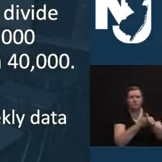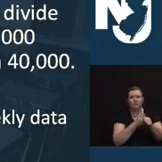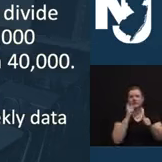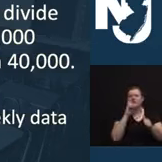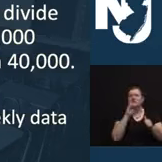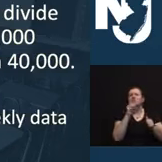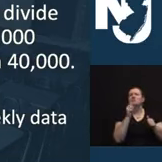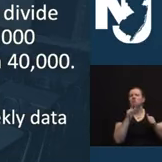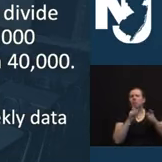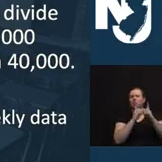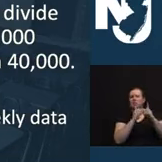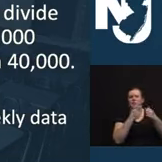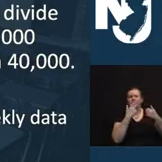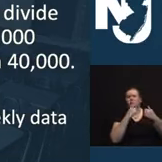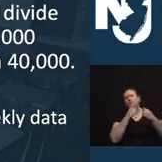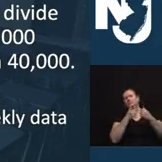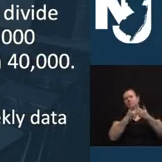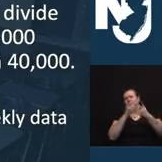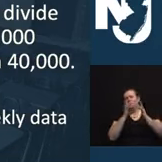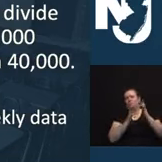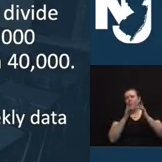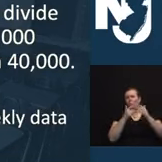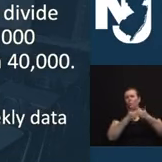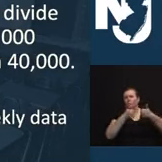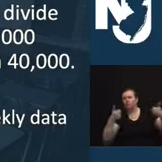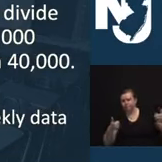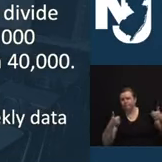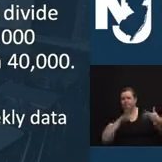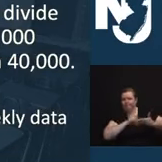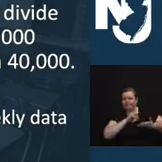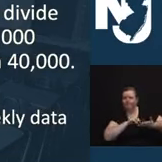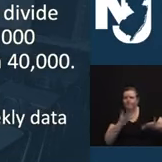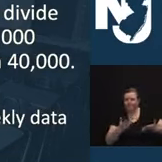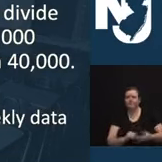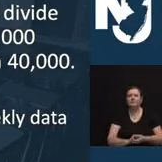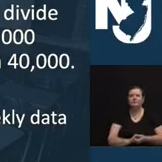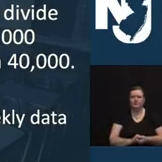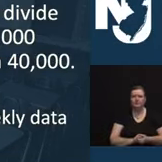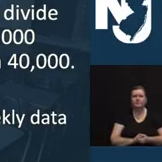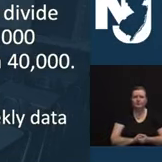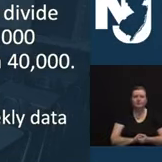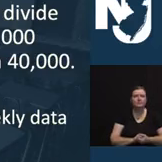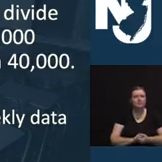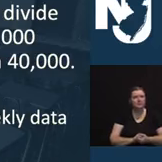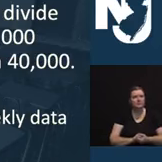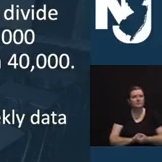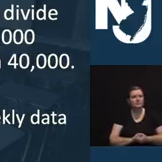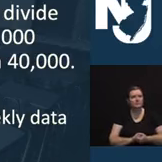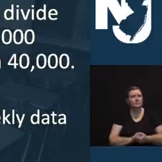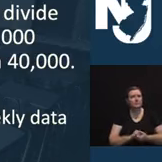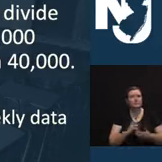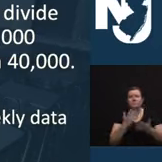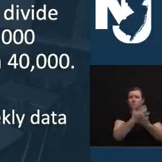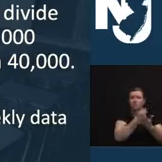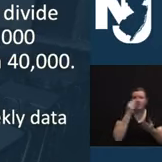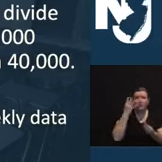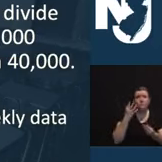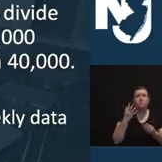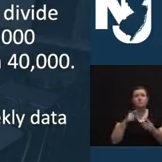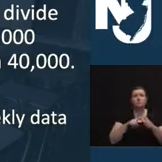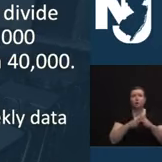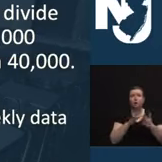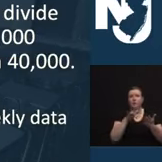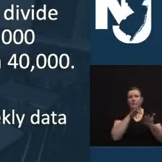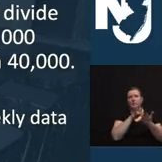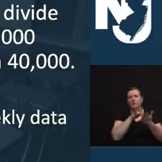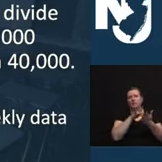grant program, the department began collecting data from districts in mid-October. As of today, nearly 70% of districts